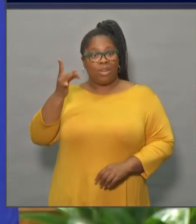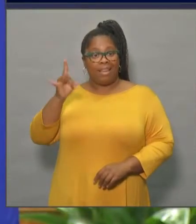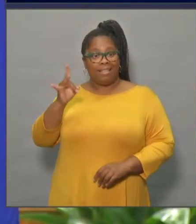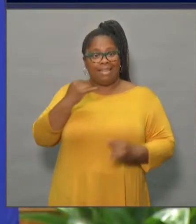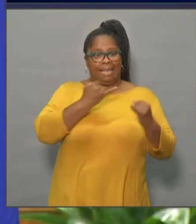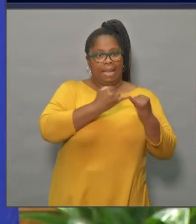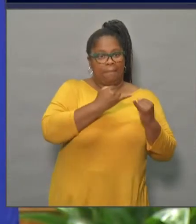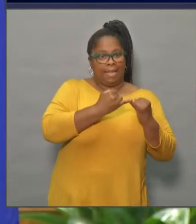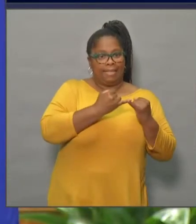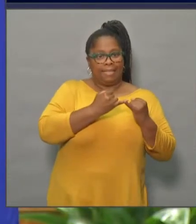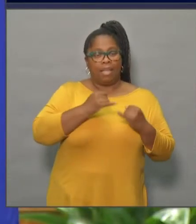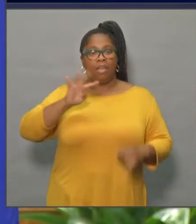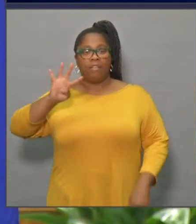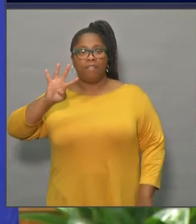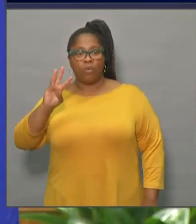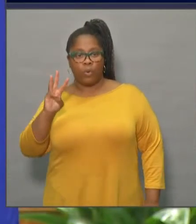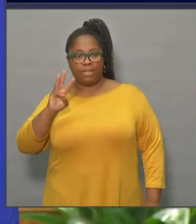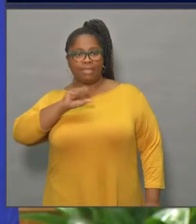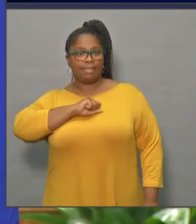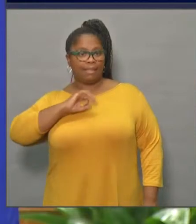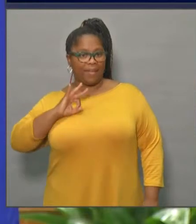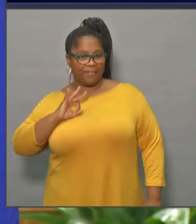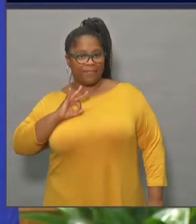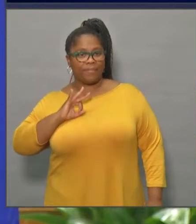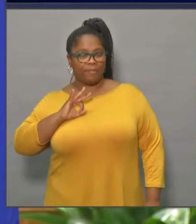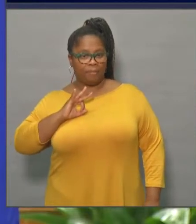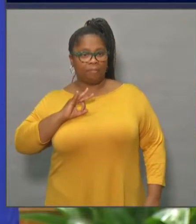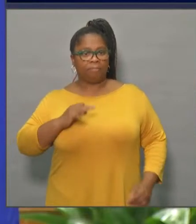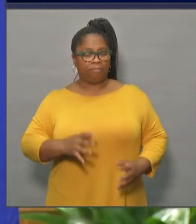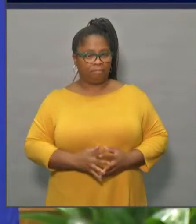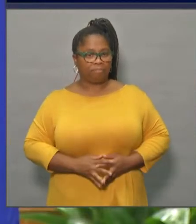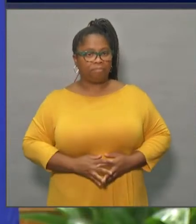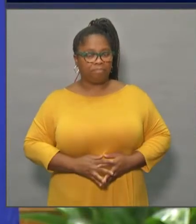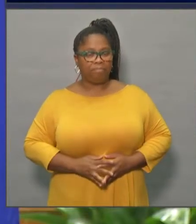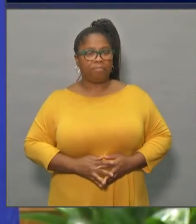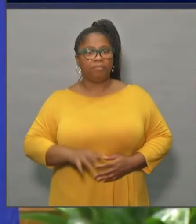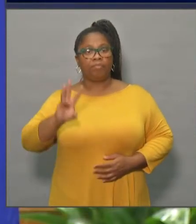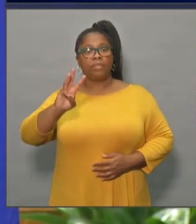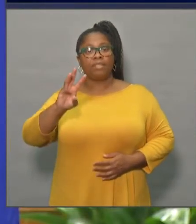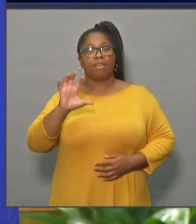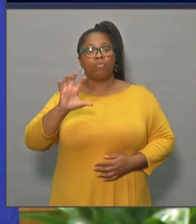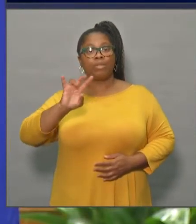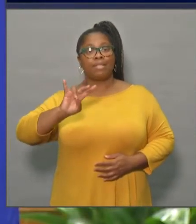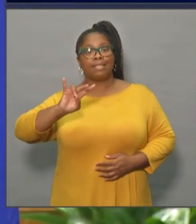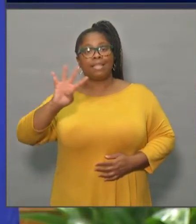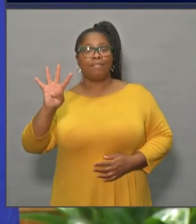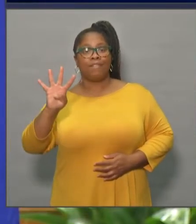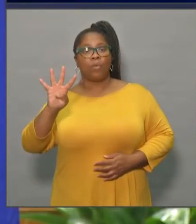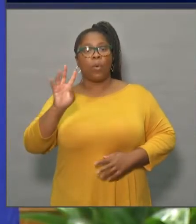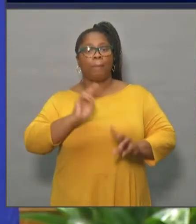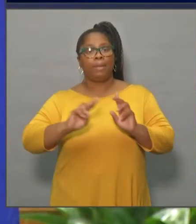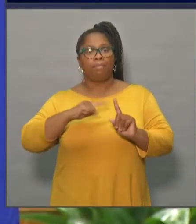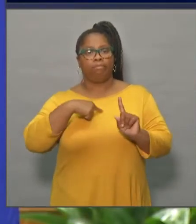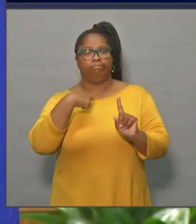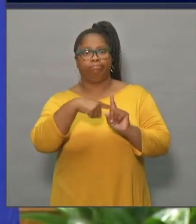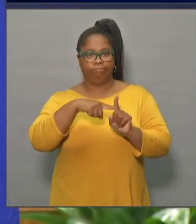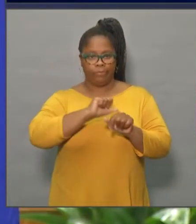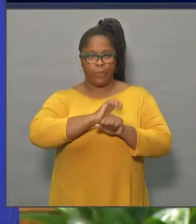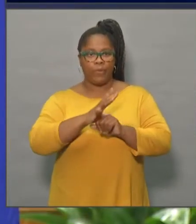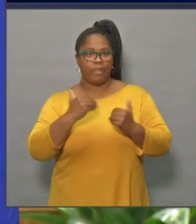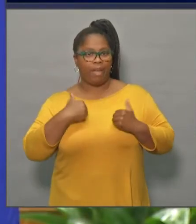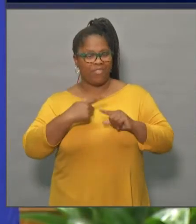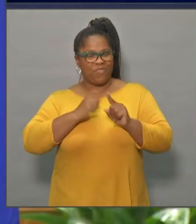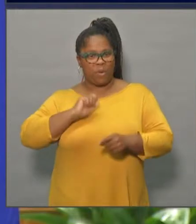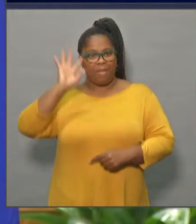incarcerated, and 46 are among staff. And 674 cases are being reported from the